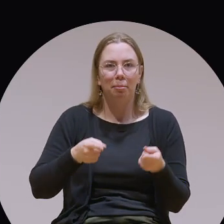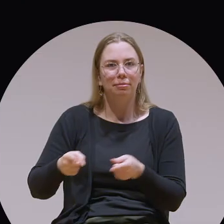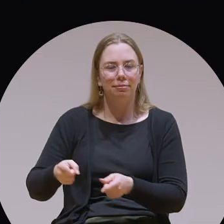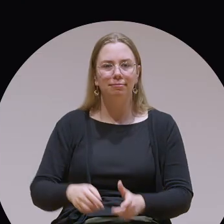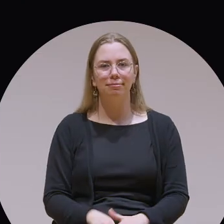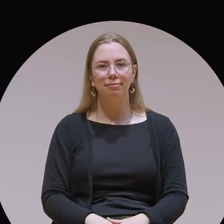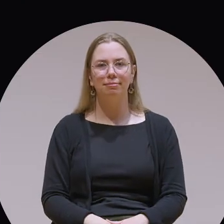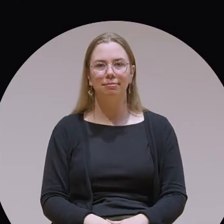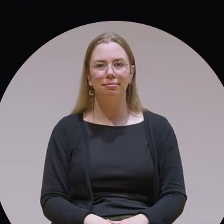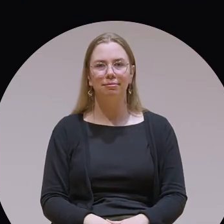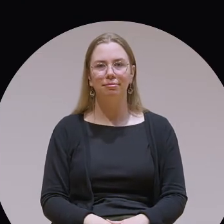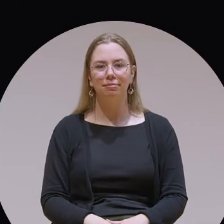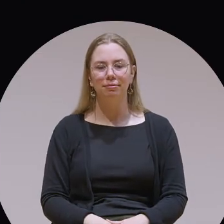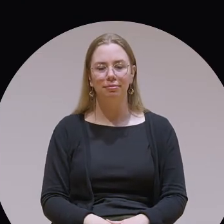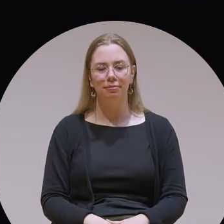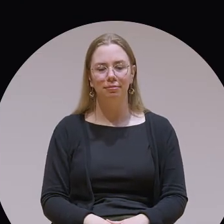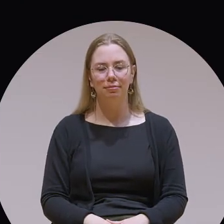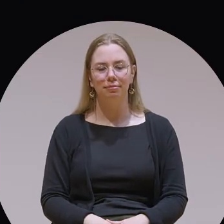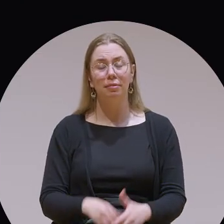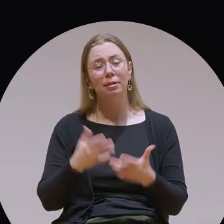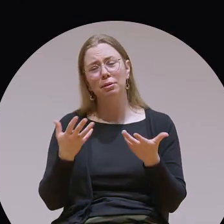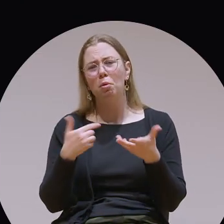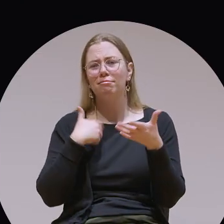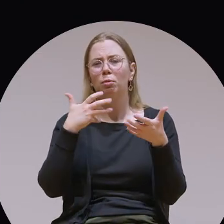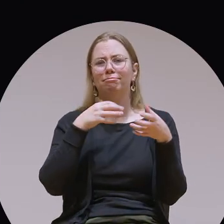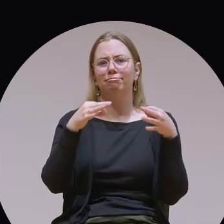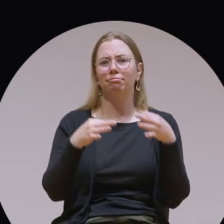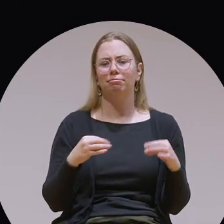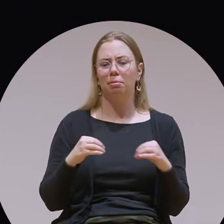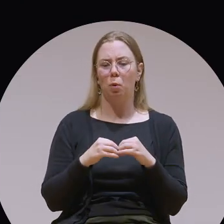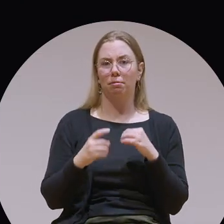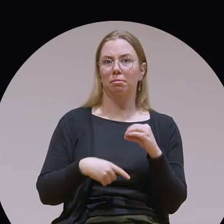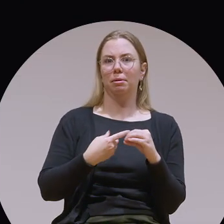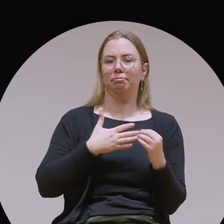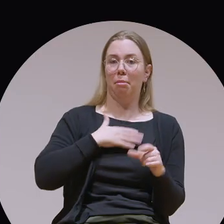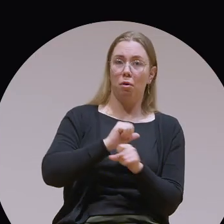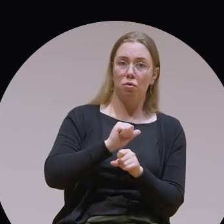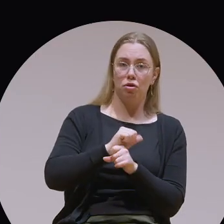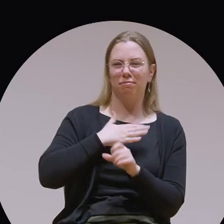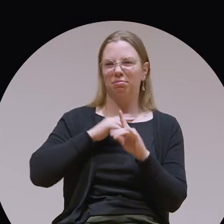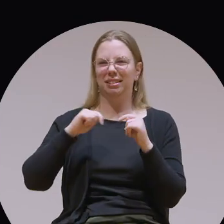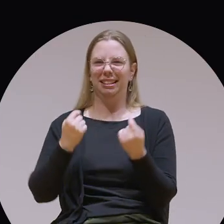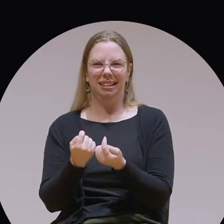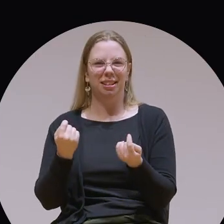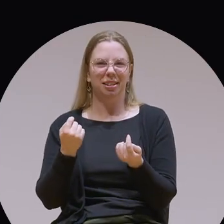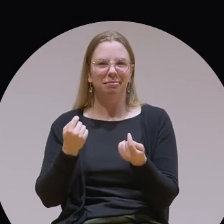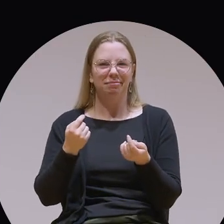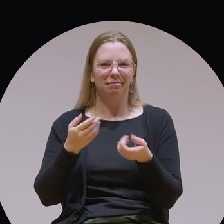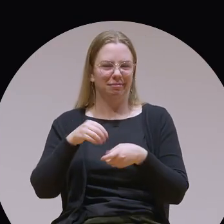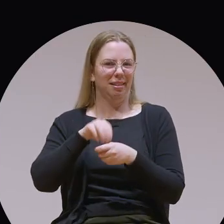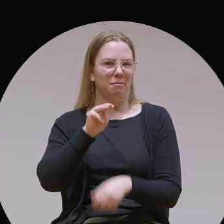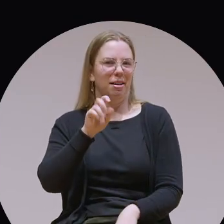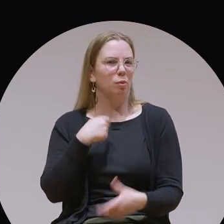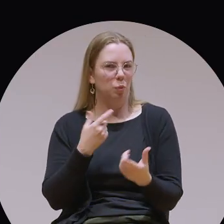So I guess I should talk about what I do with my colleagues in our provenance team. The Met has over